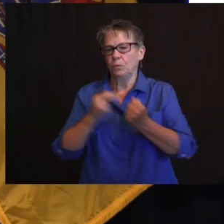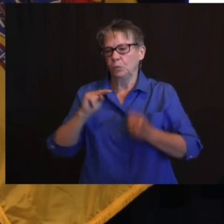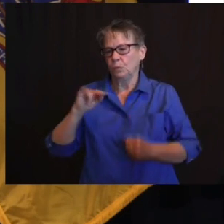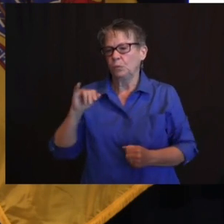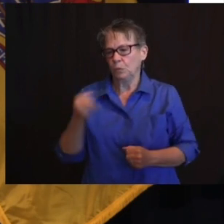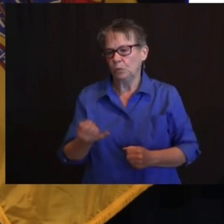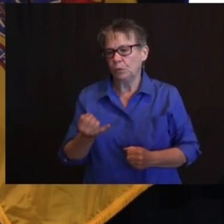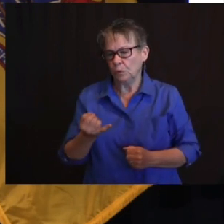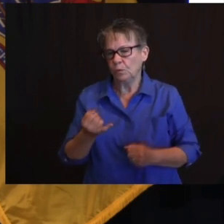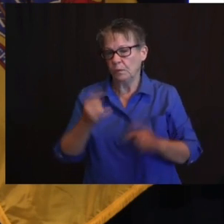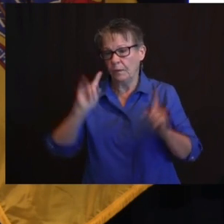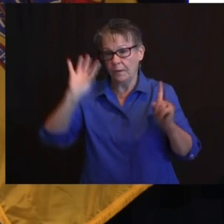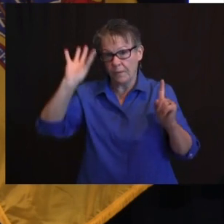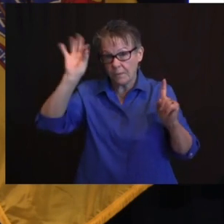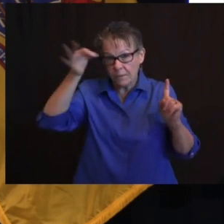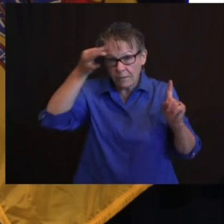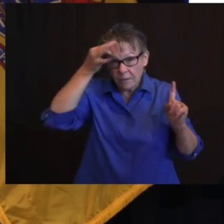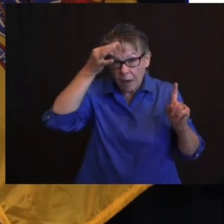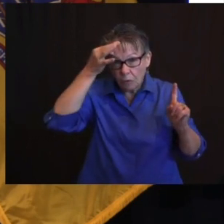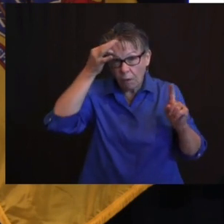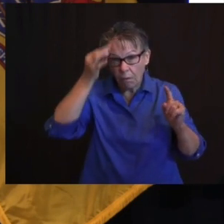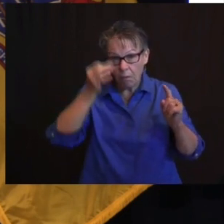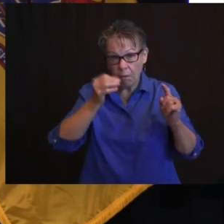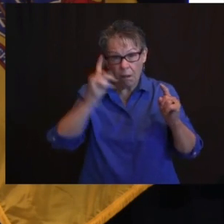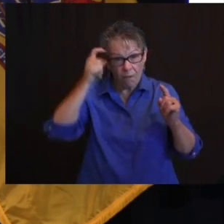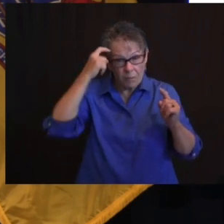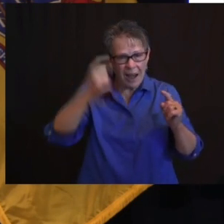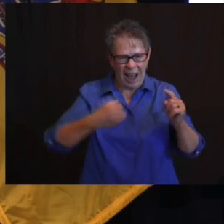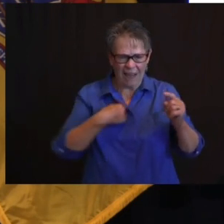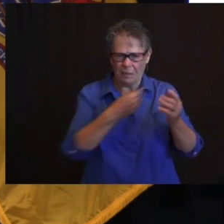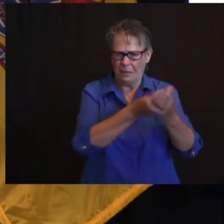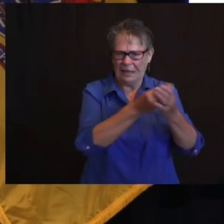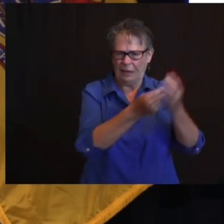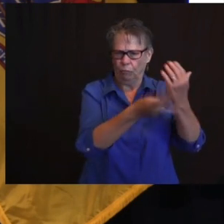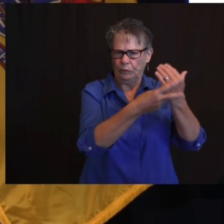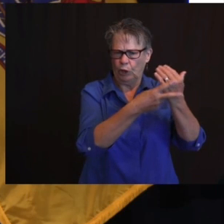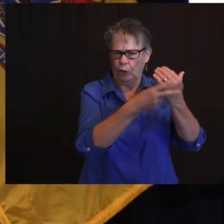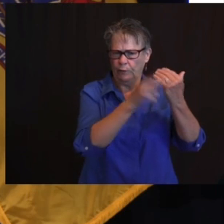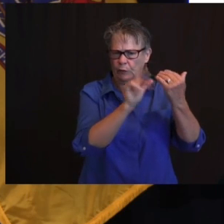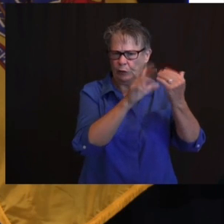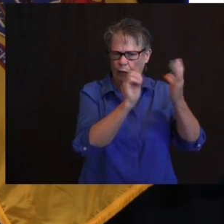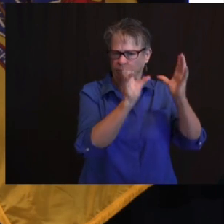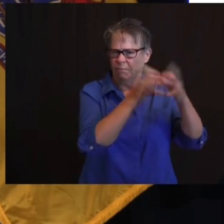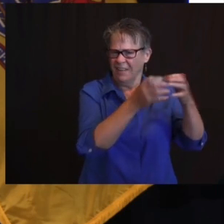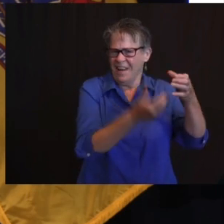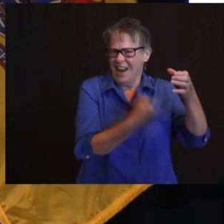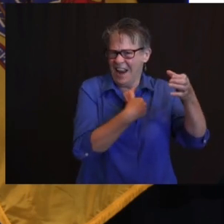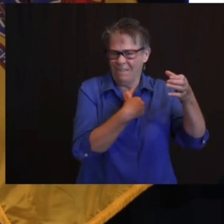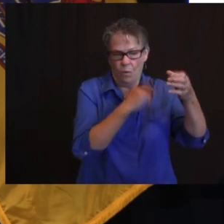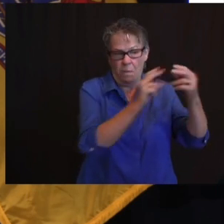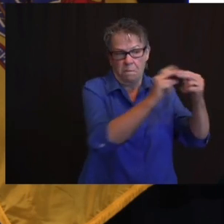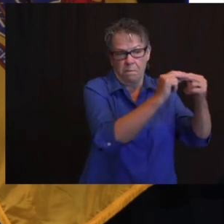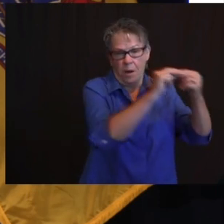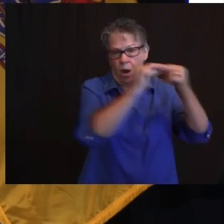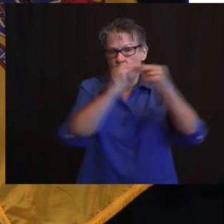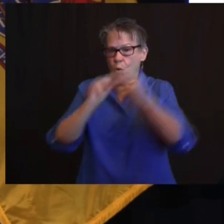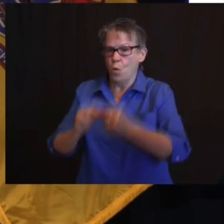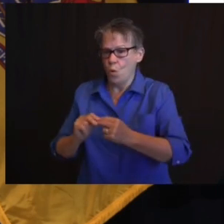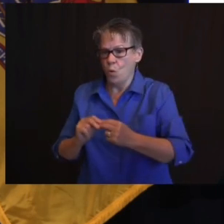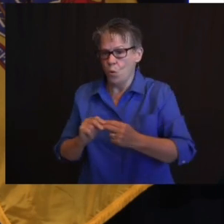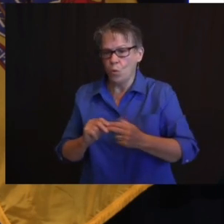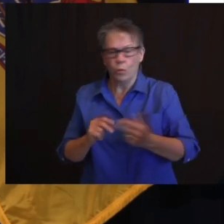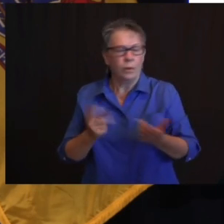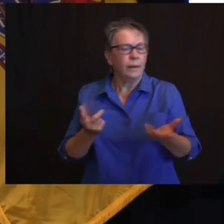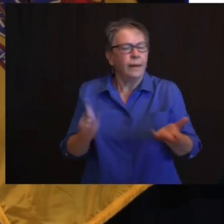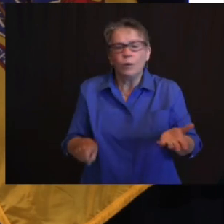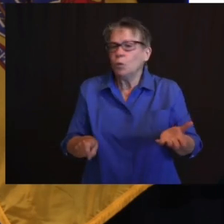program, where they're willing now to buy investment-grade municipal securities. We need to take advantage of that.